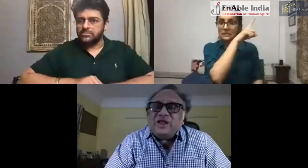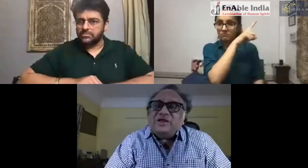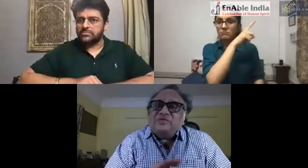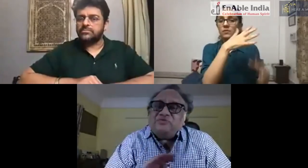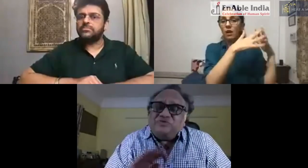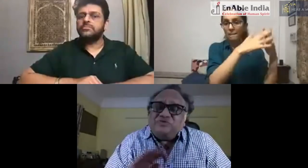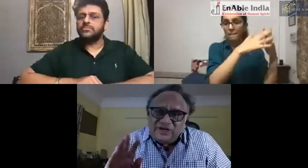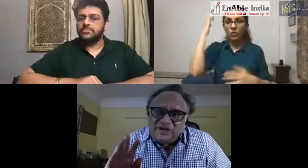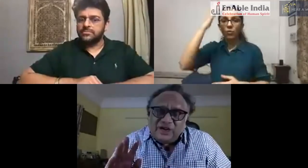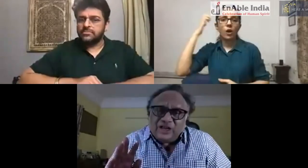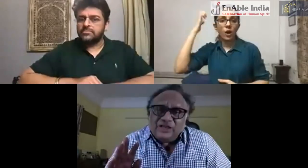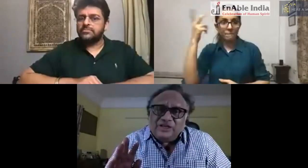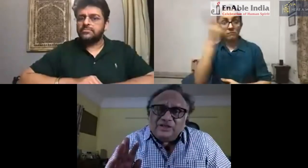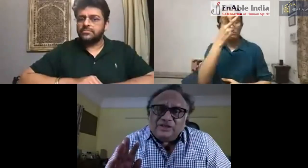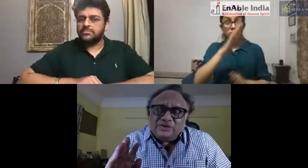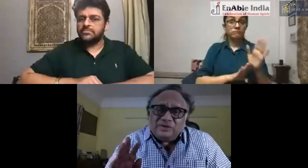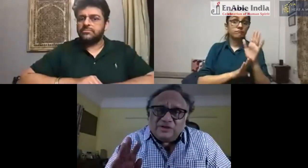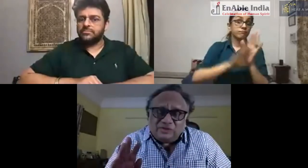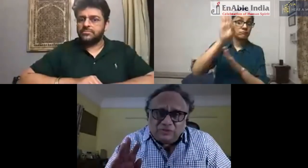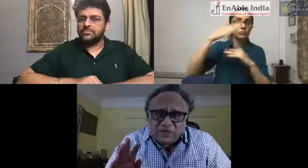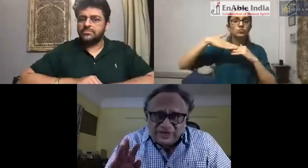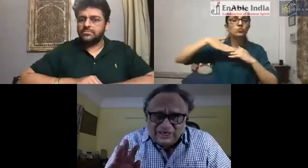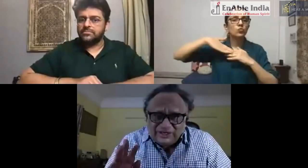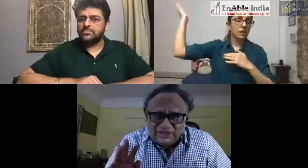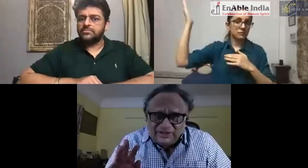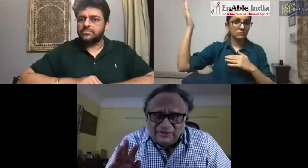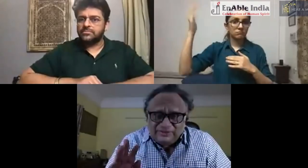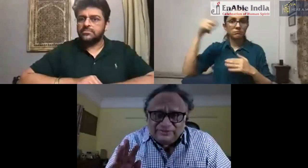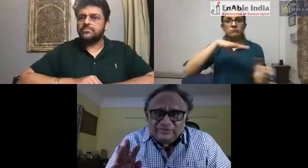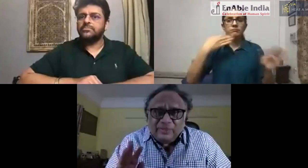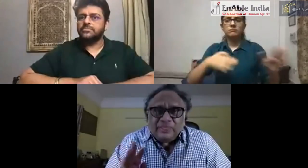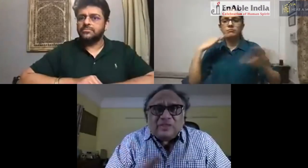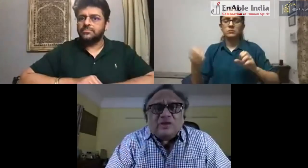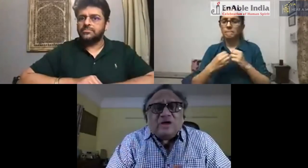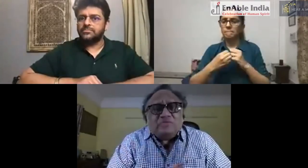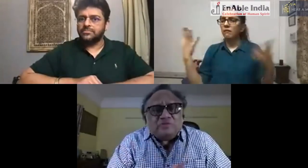They had very high mortality,